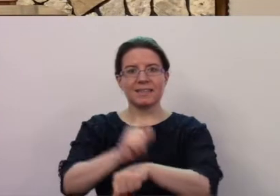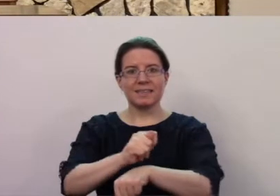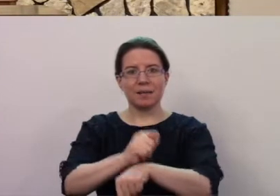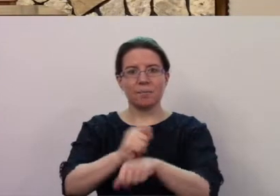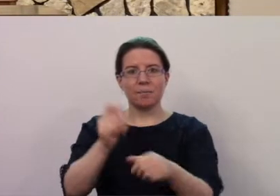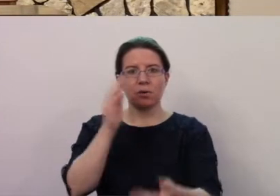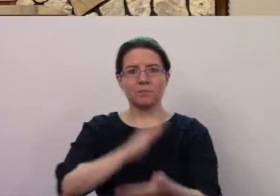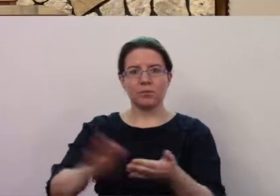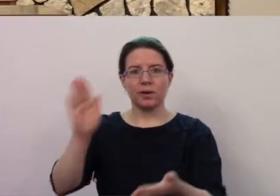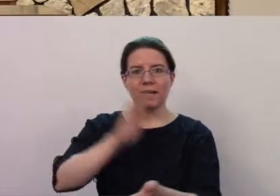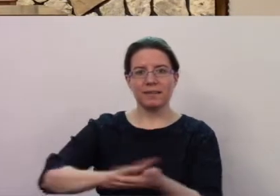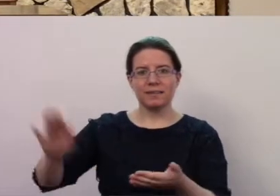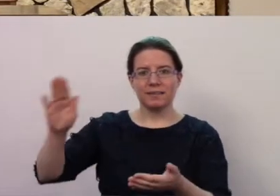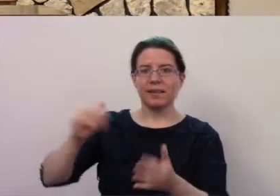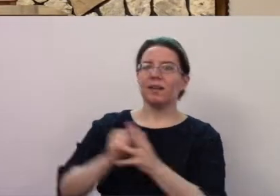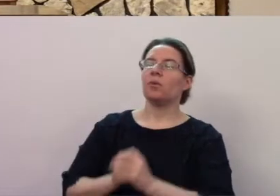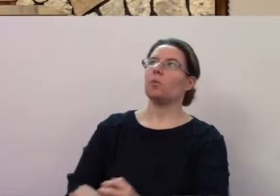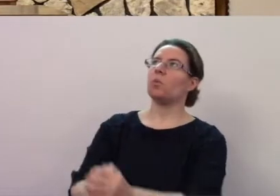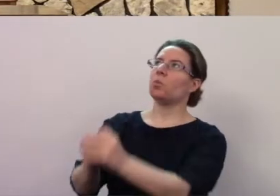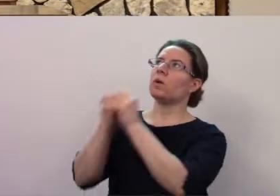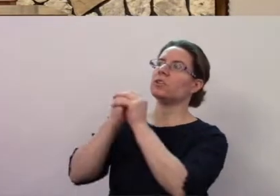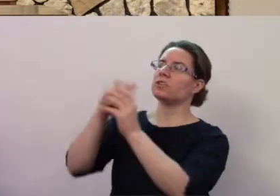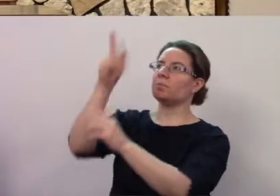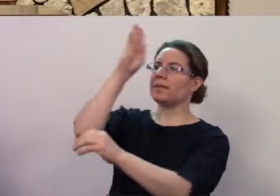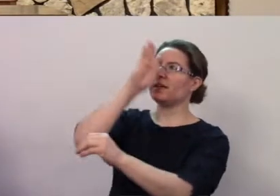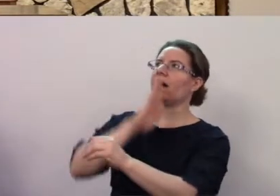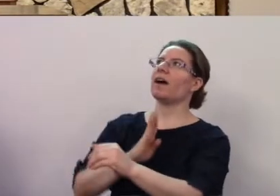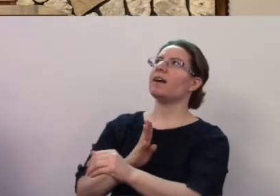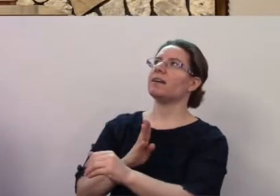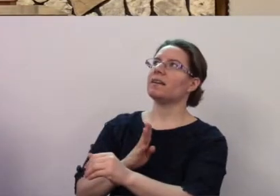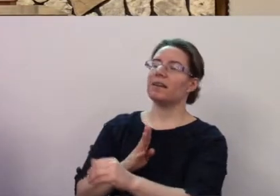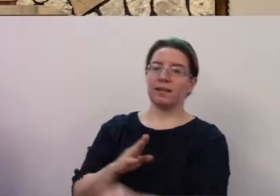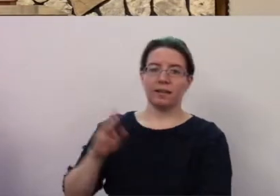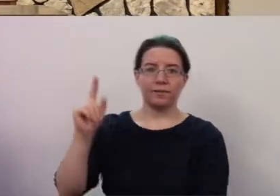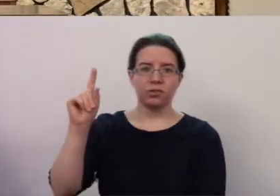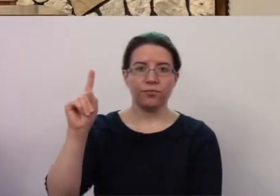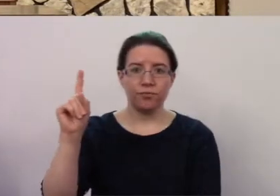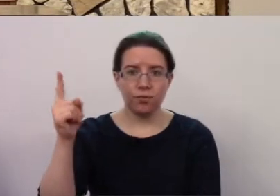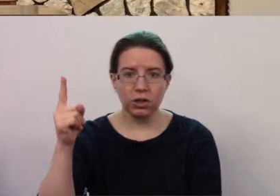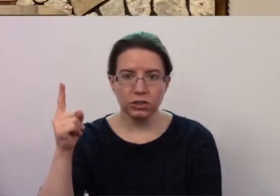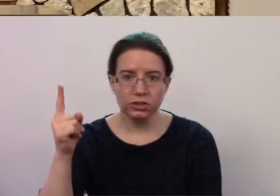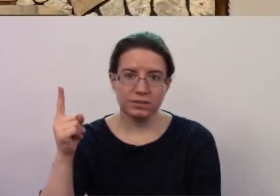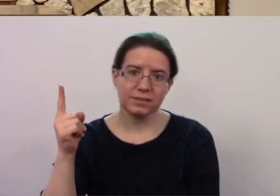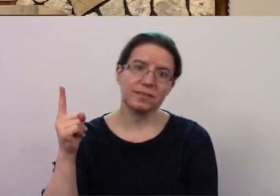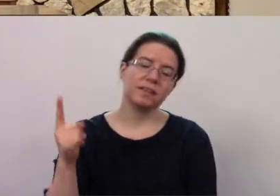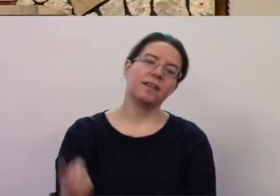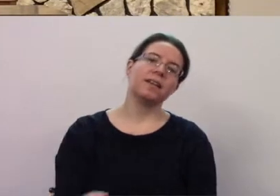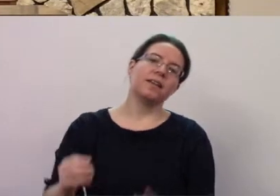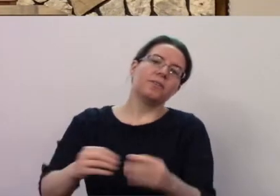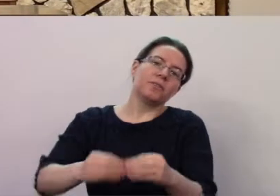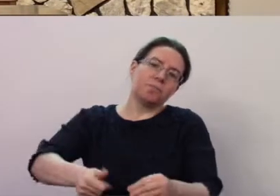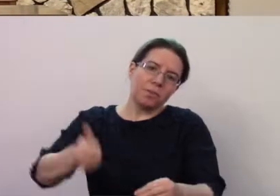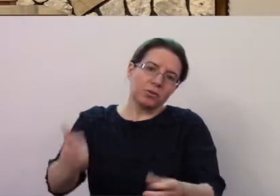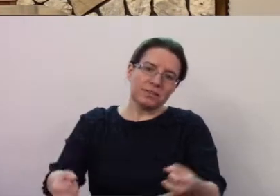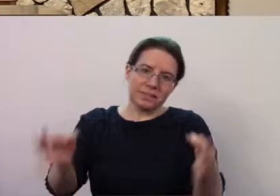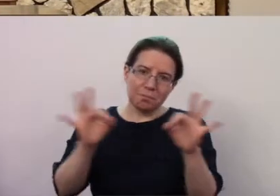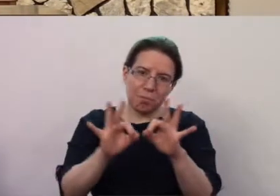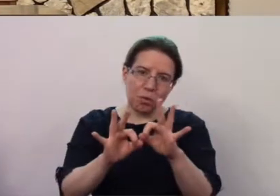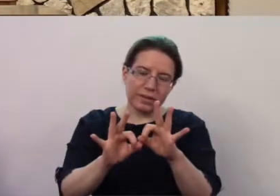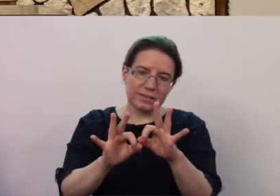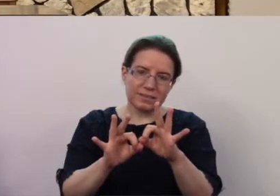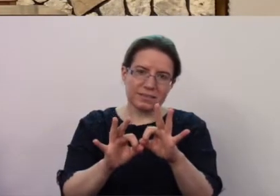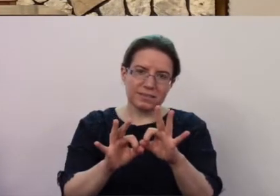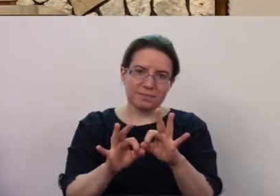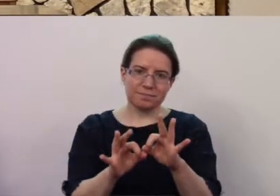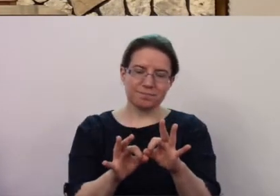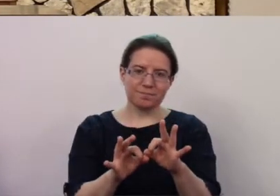and praising God. Yes. Amen. Hallelujah. Amen. Hallelujah. Hallelujah. That was their priority. Uh-huh. All